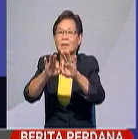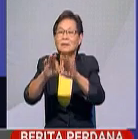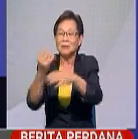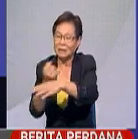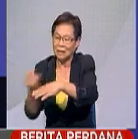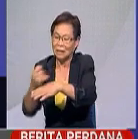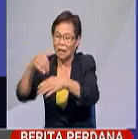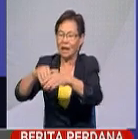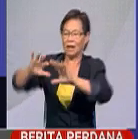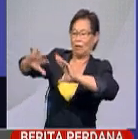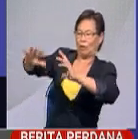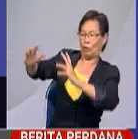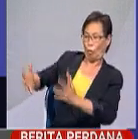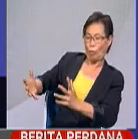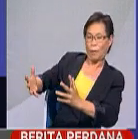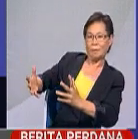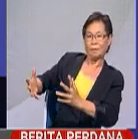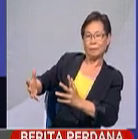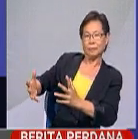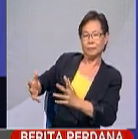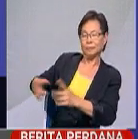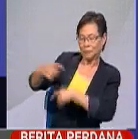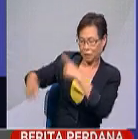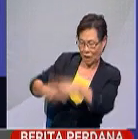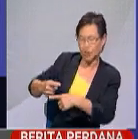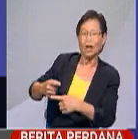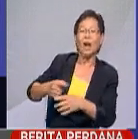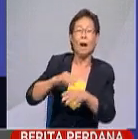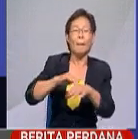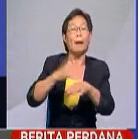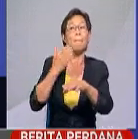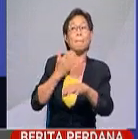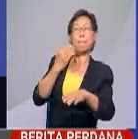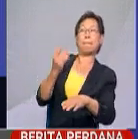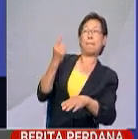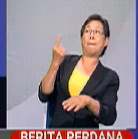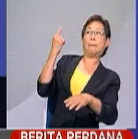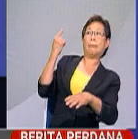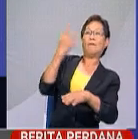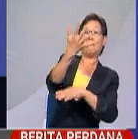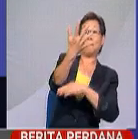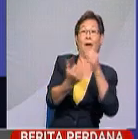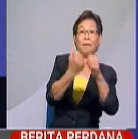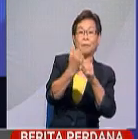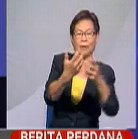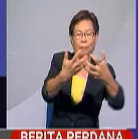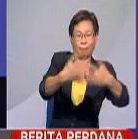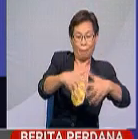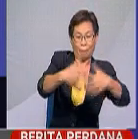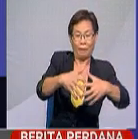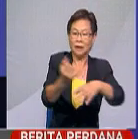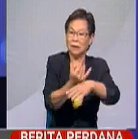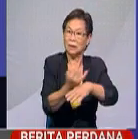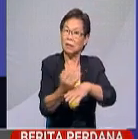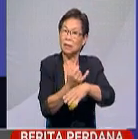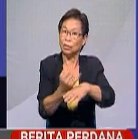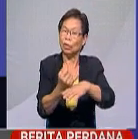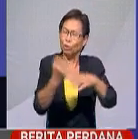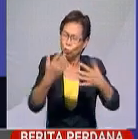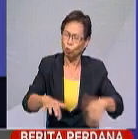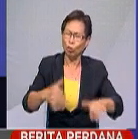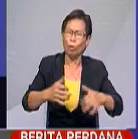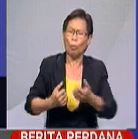the global value chain. For the past 5 years, the manufacturing industry